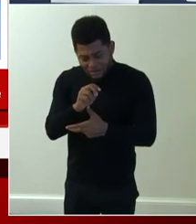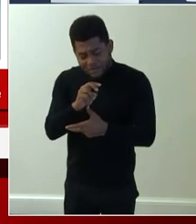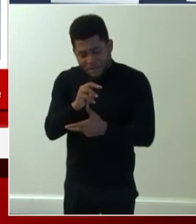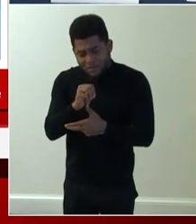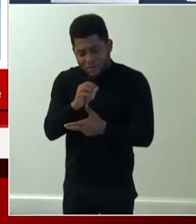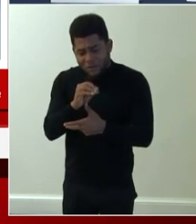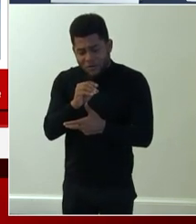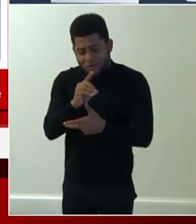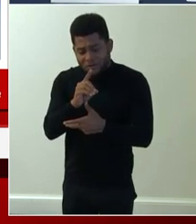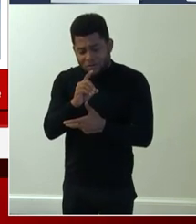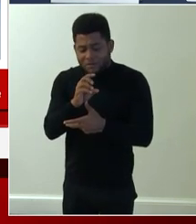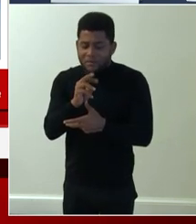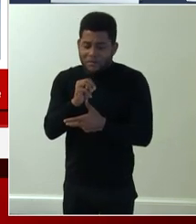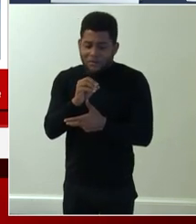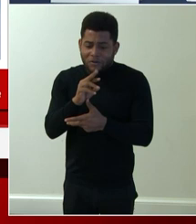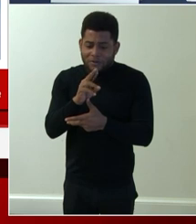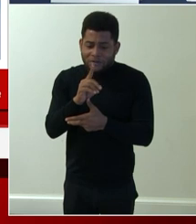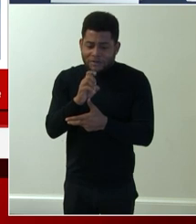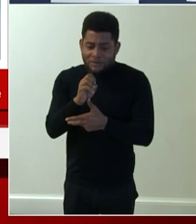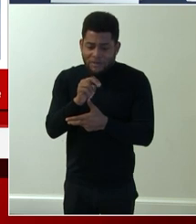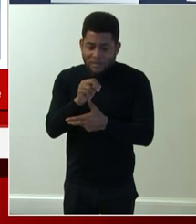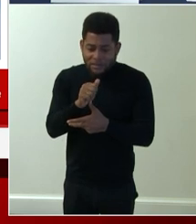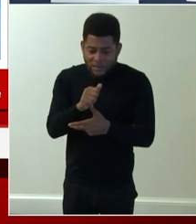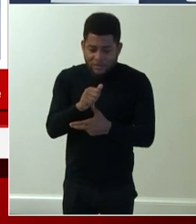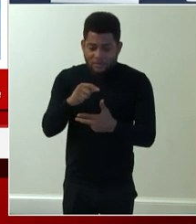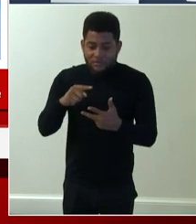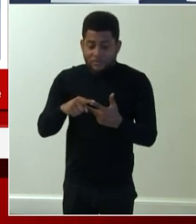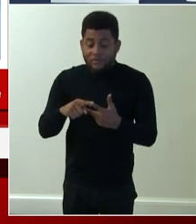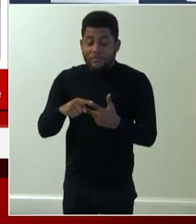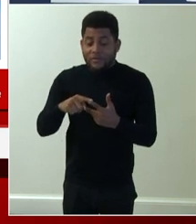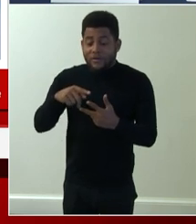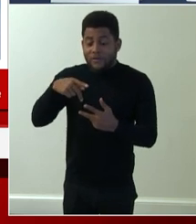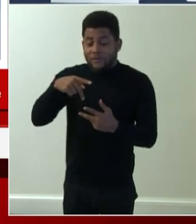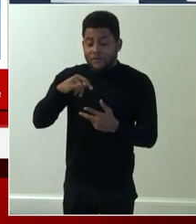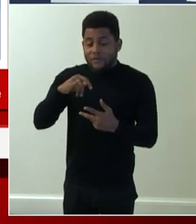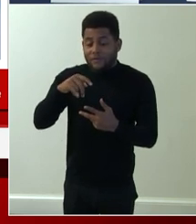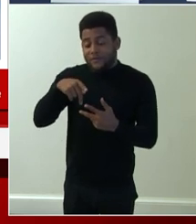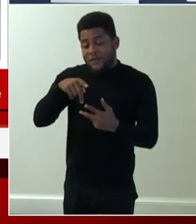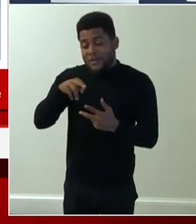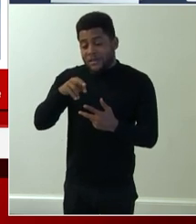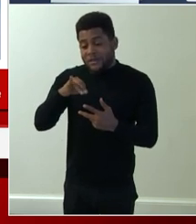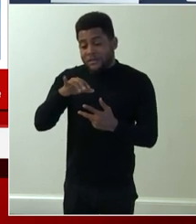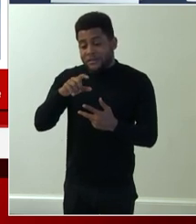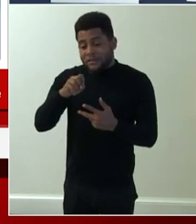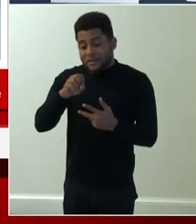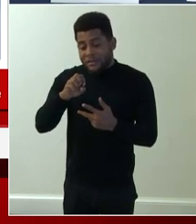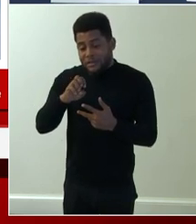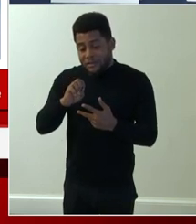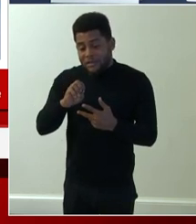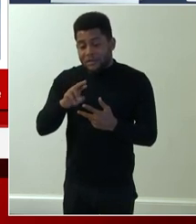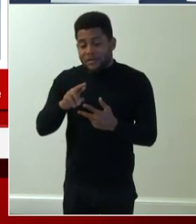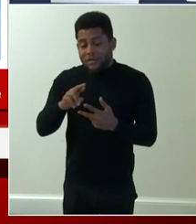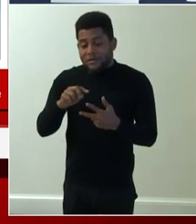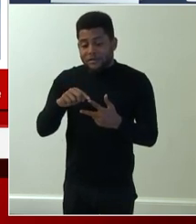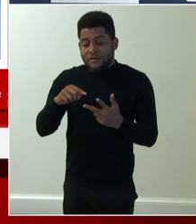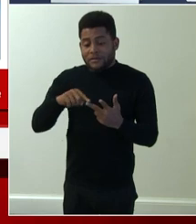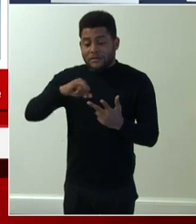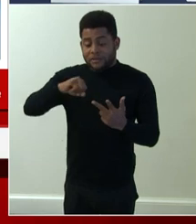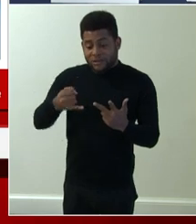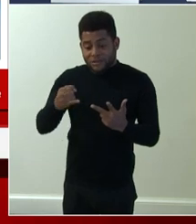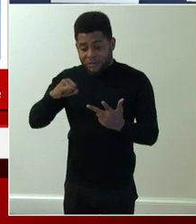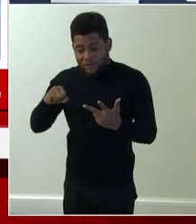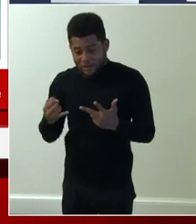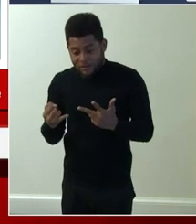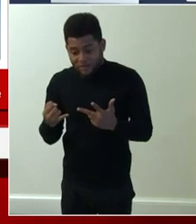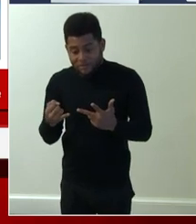20th, or a Johnson & Johnson before October 20th, it's time to get boosted. It's not too late. Now is the time. There's vaccine